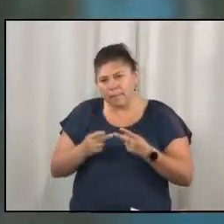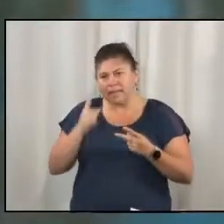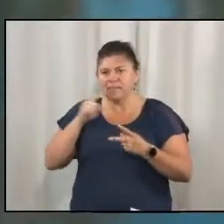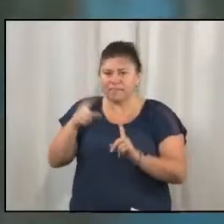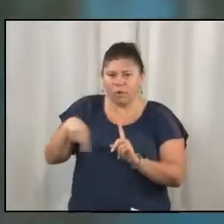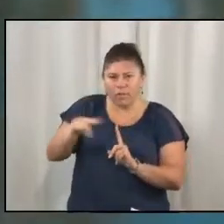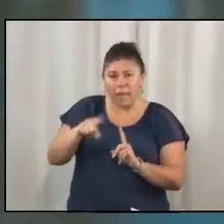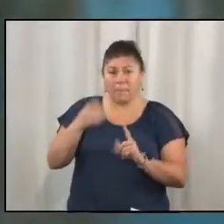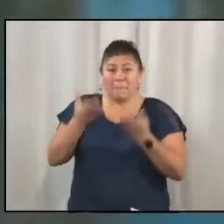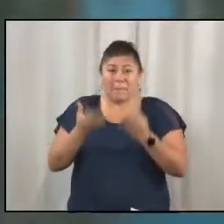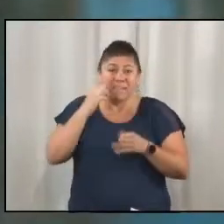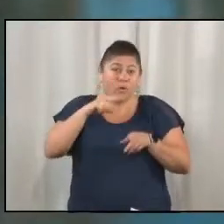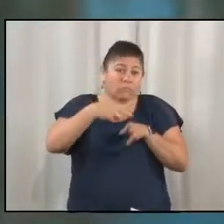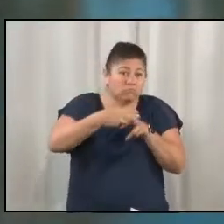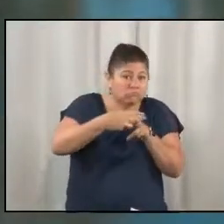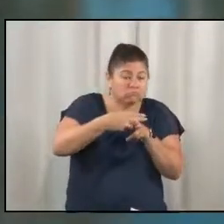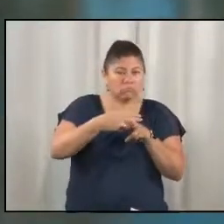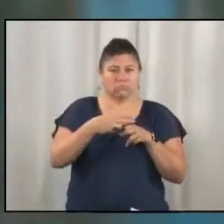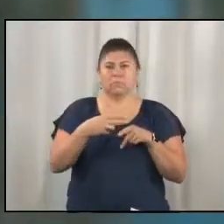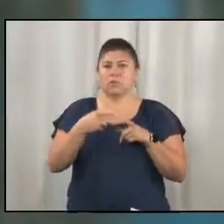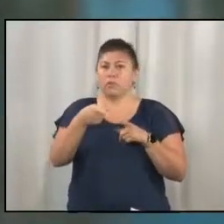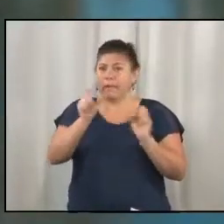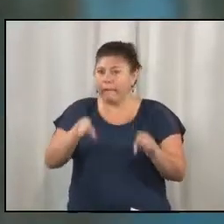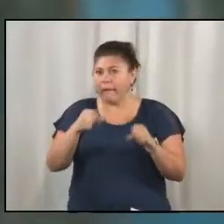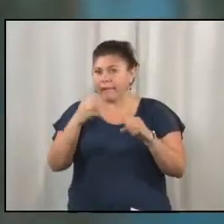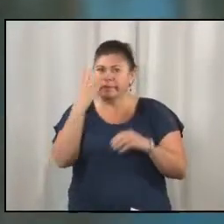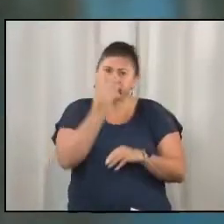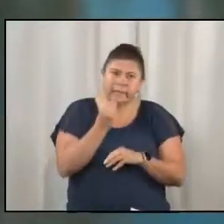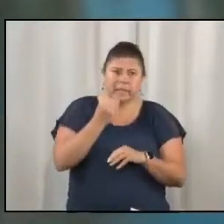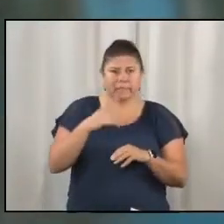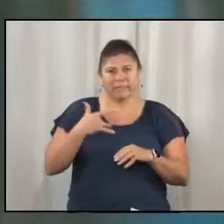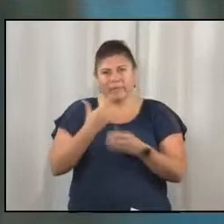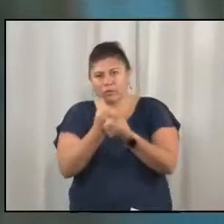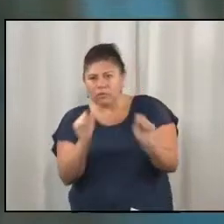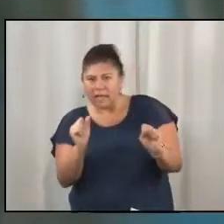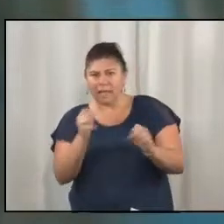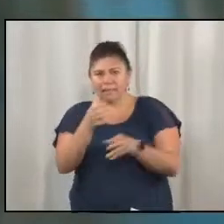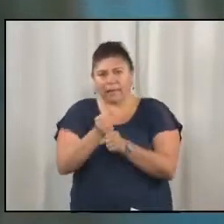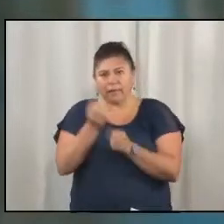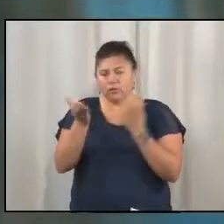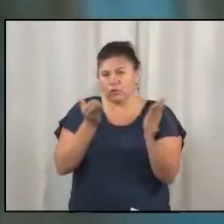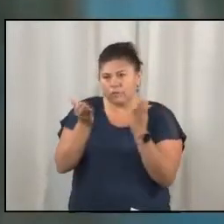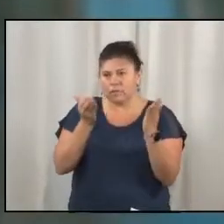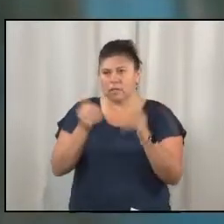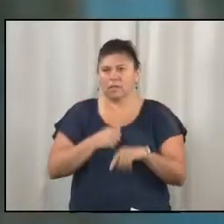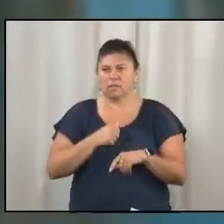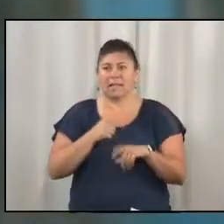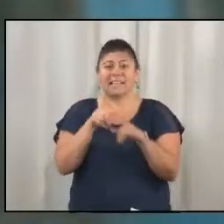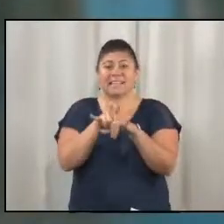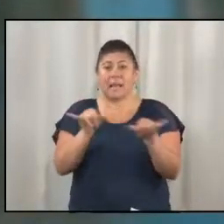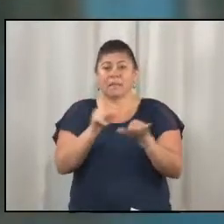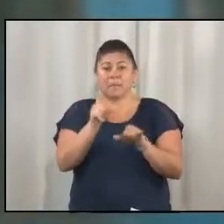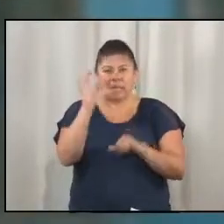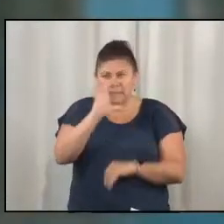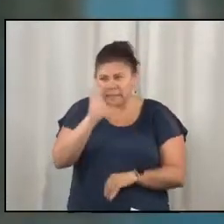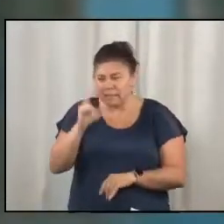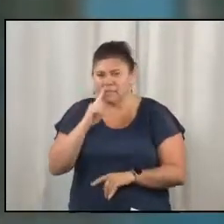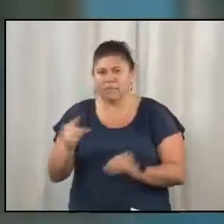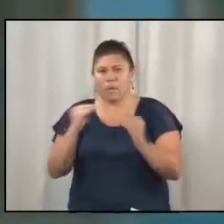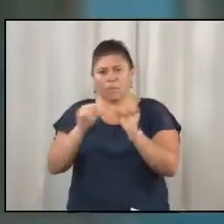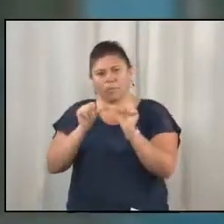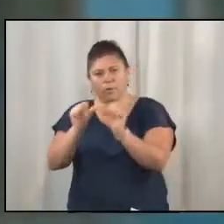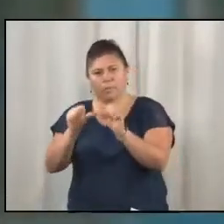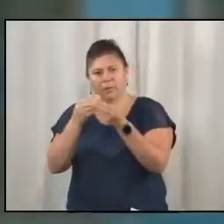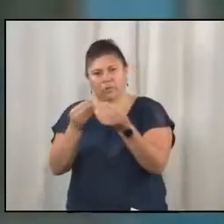as an interim spot, to be able to sleep, feel safe, engage with services as they look for a more permanent solution. So we're